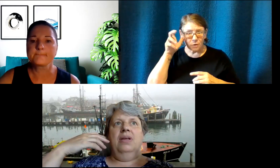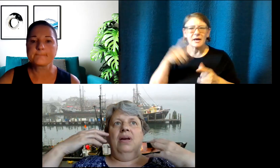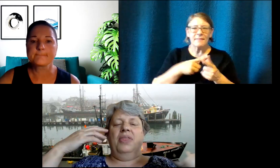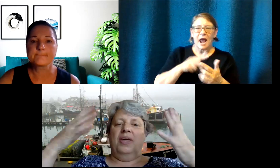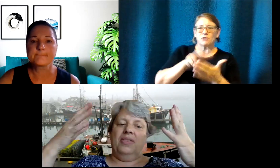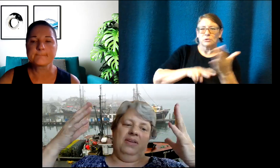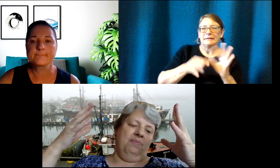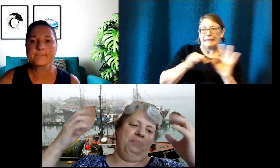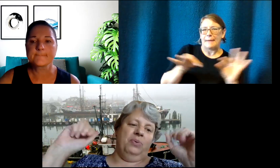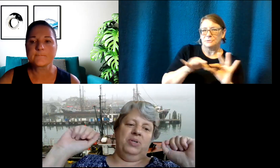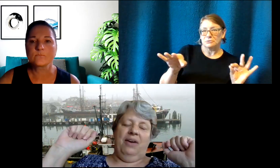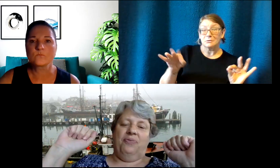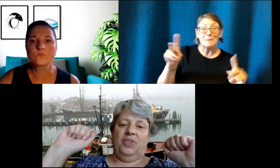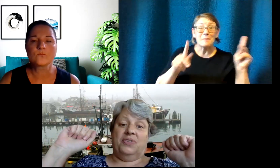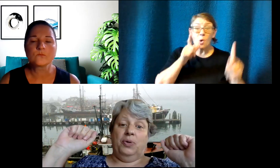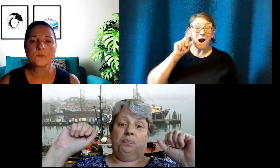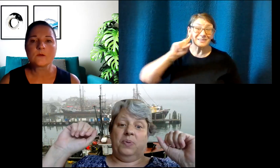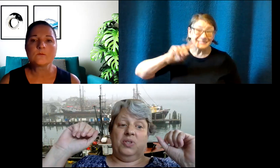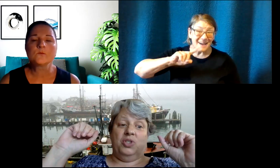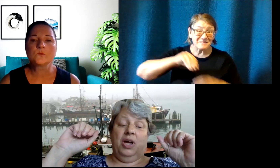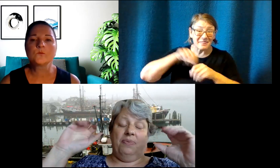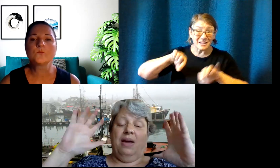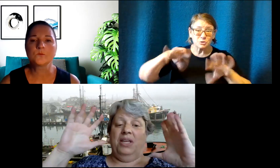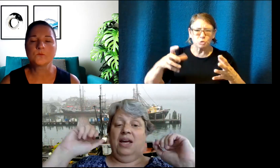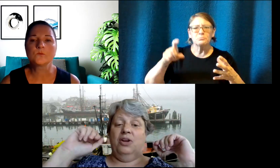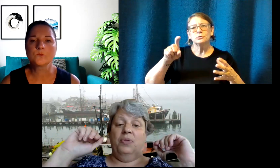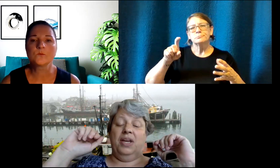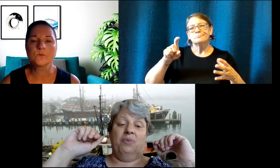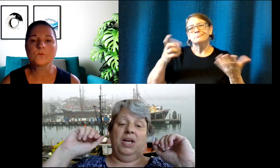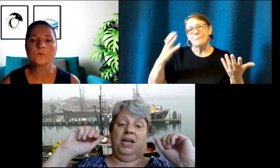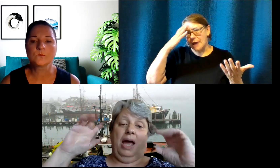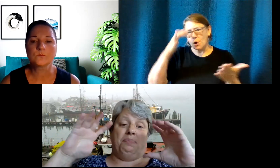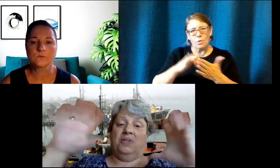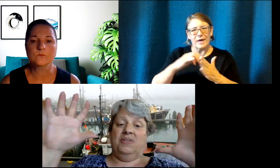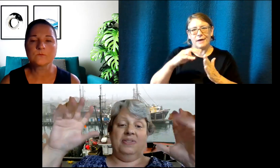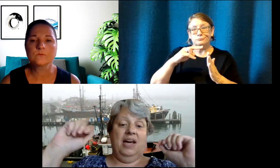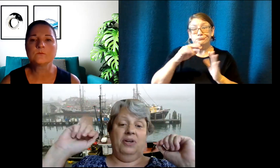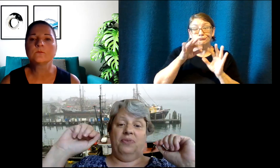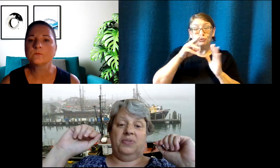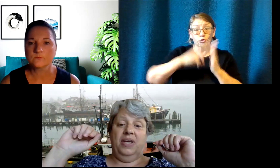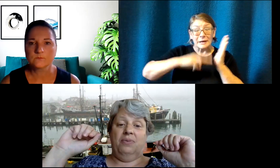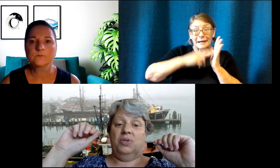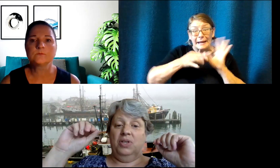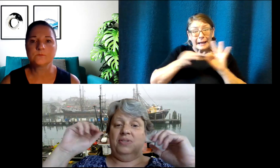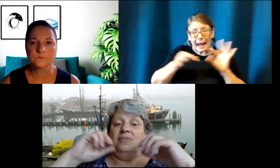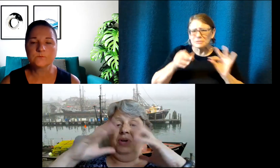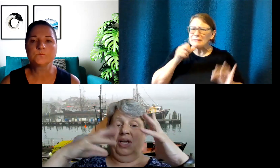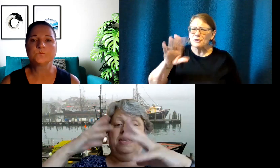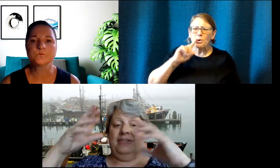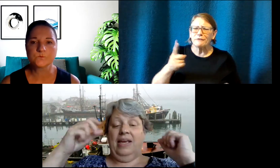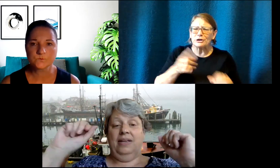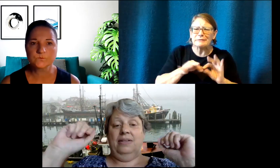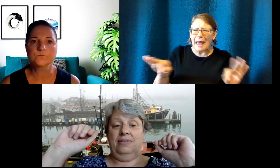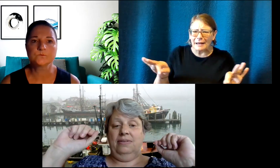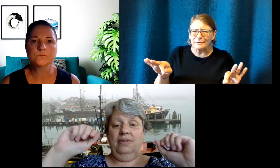I think the people who are deaf in this group should talk. I mean, I know that reading captions is not their first language. It's reading